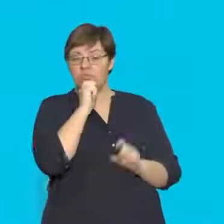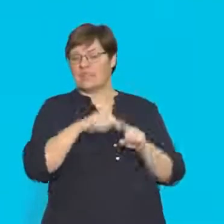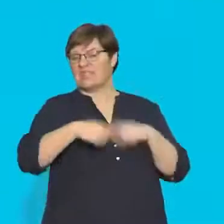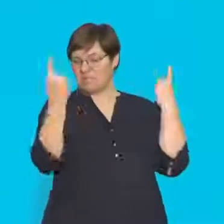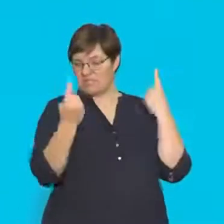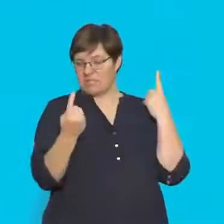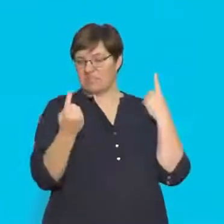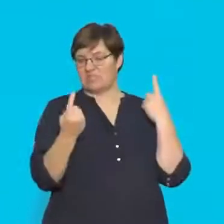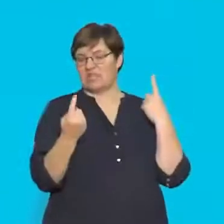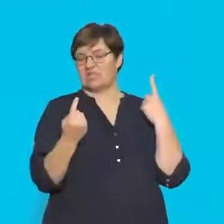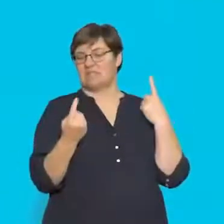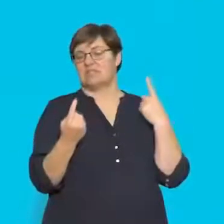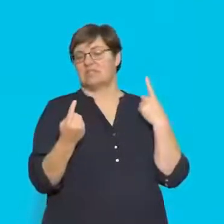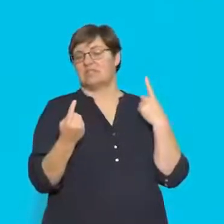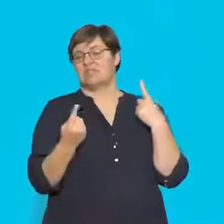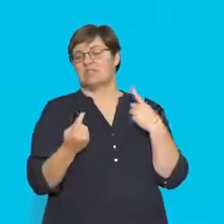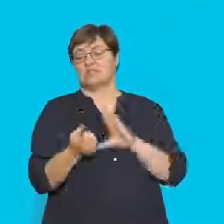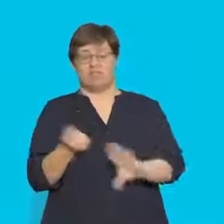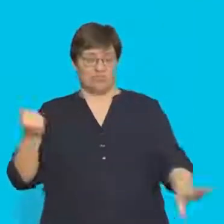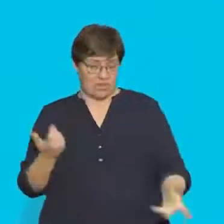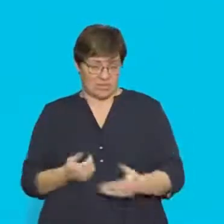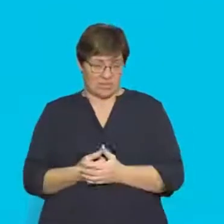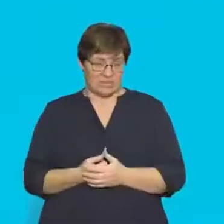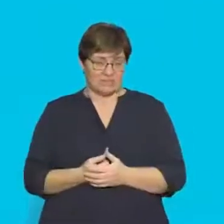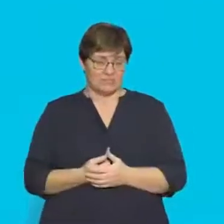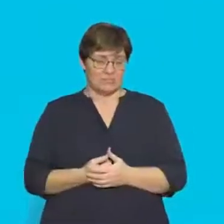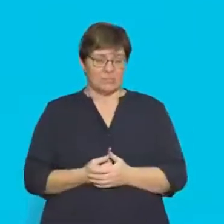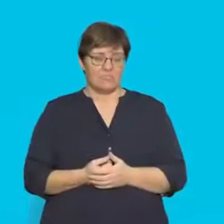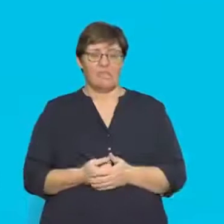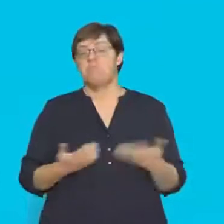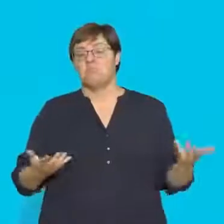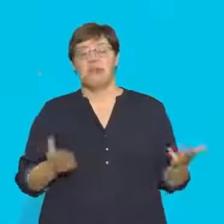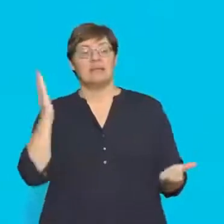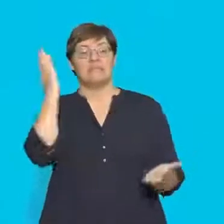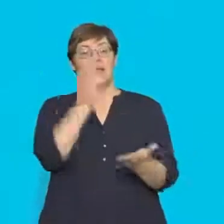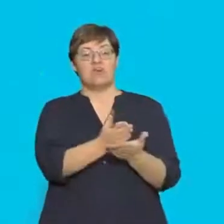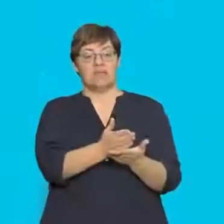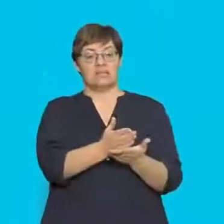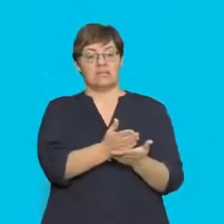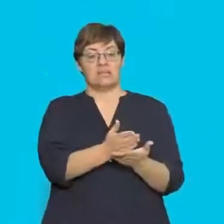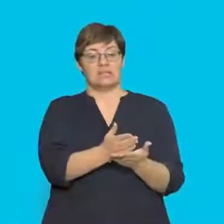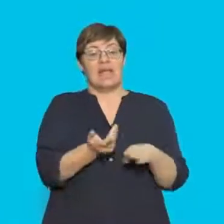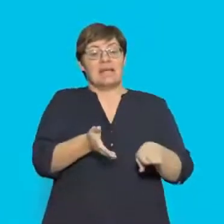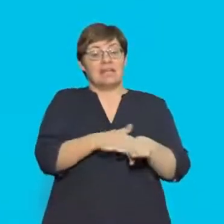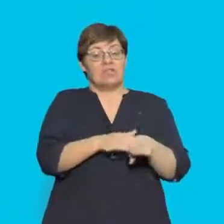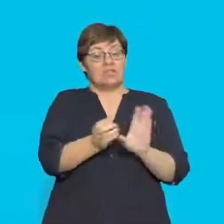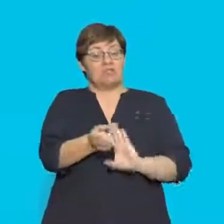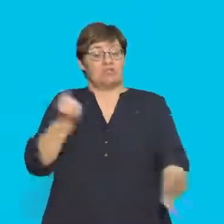different type of generator, not an alternating generator. In fact, we can use a direct current